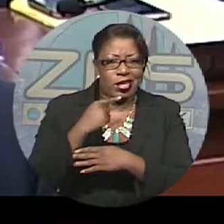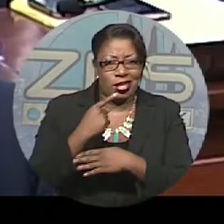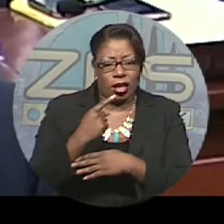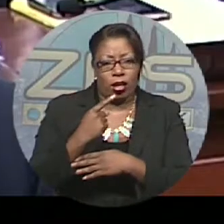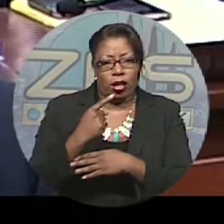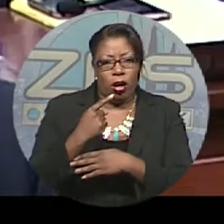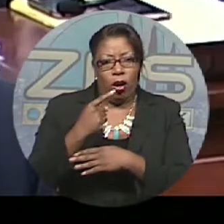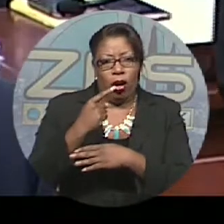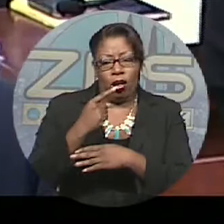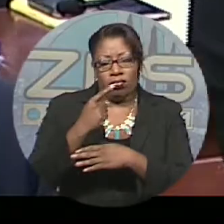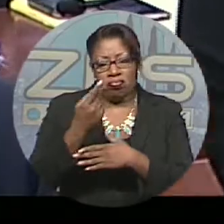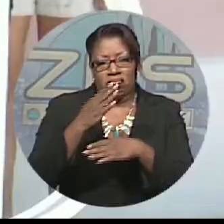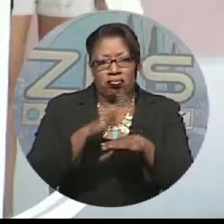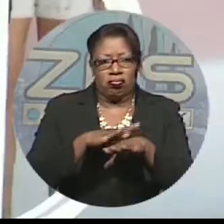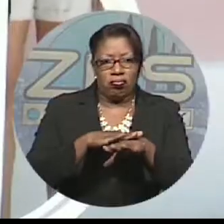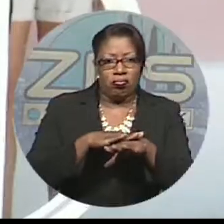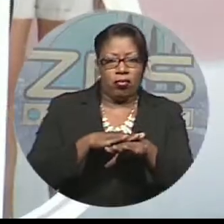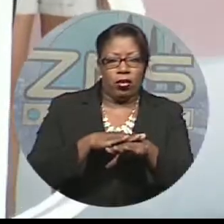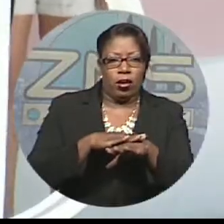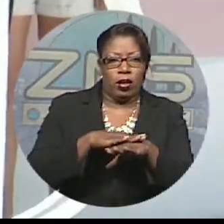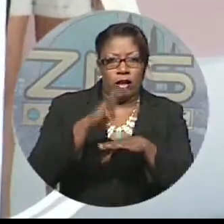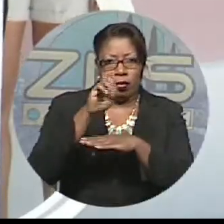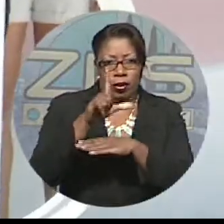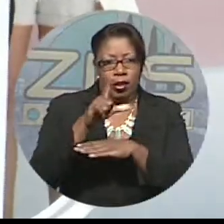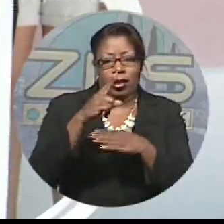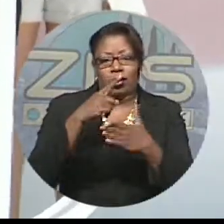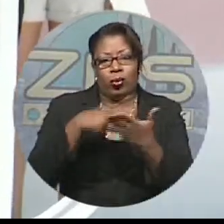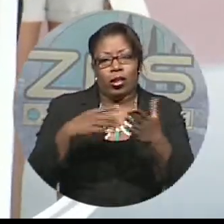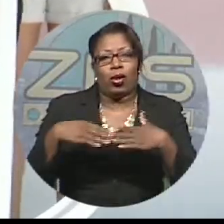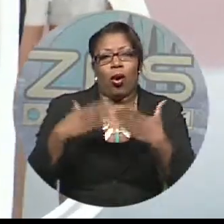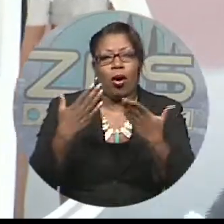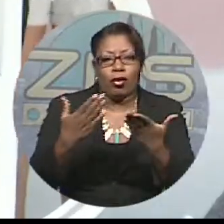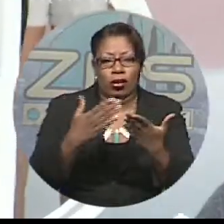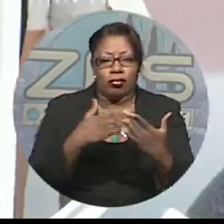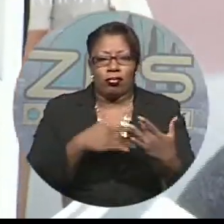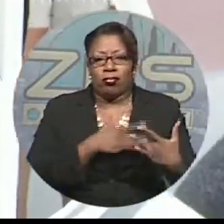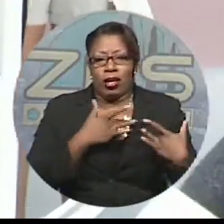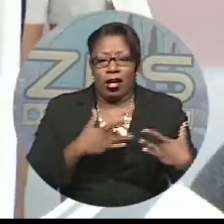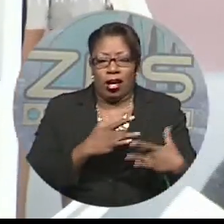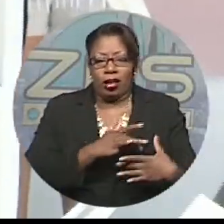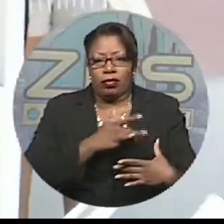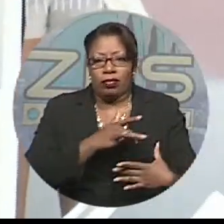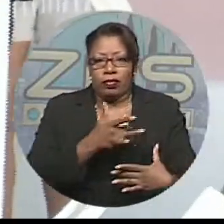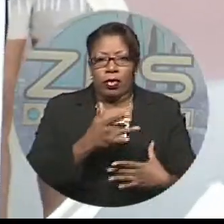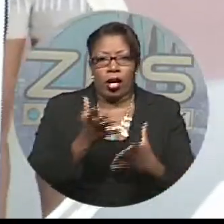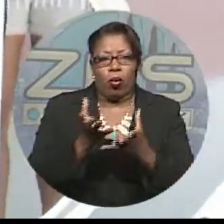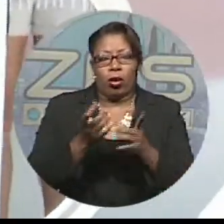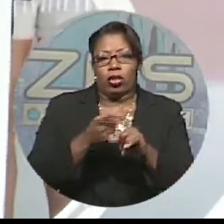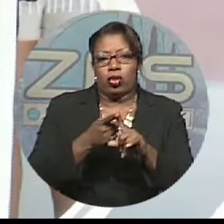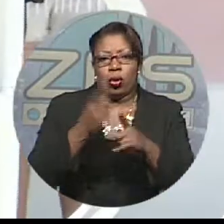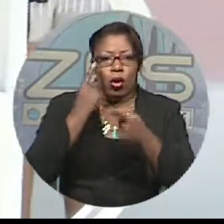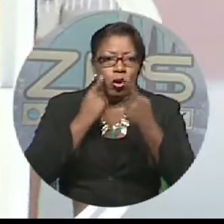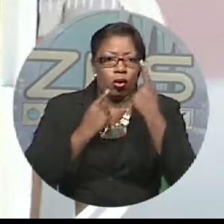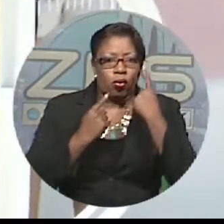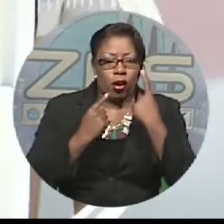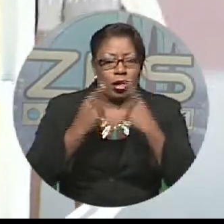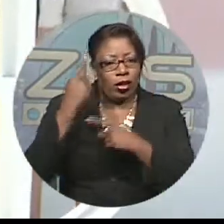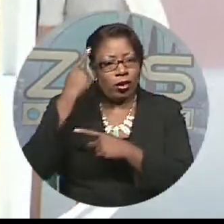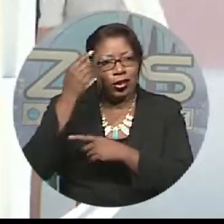to offer, my heart burst. I wanted to cry in some aspect because I didn't thought they